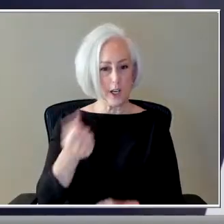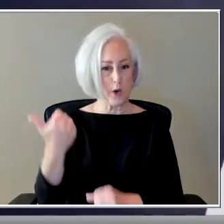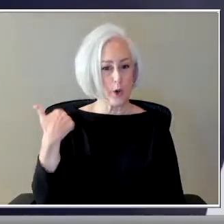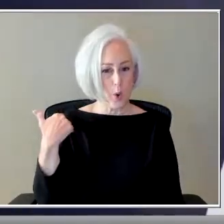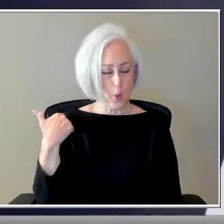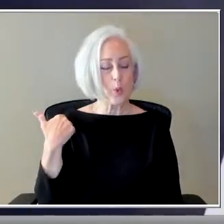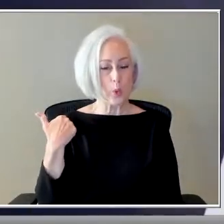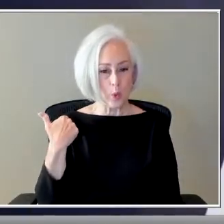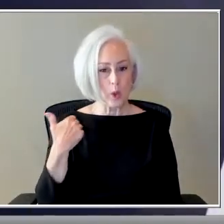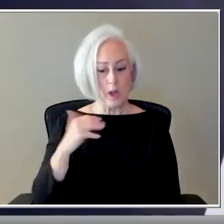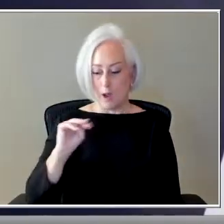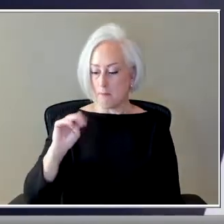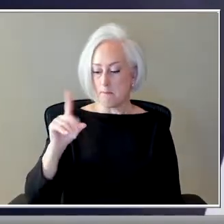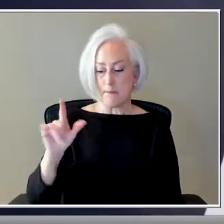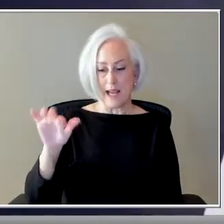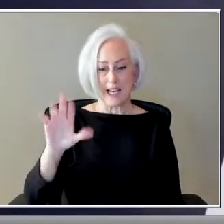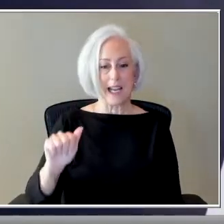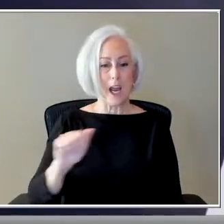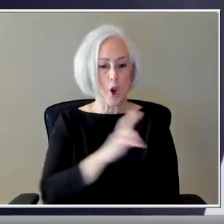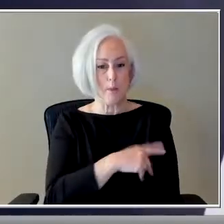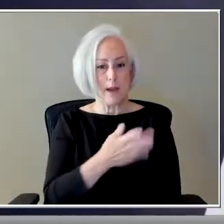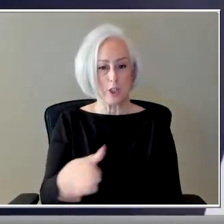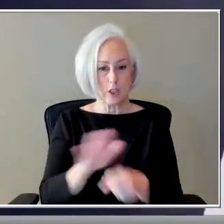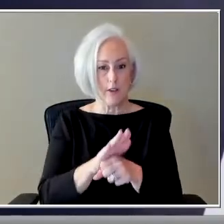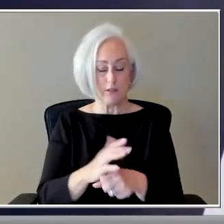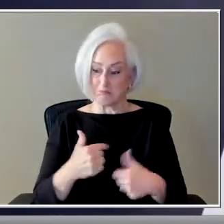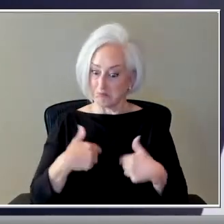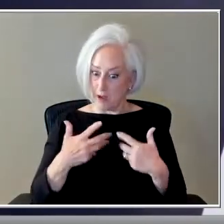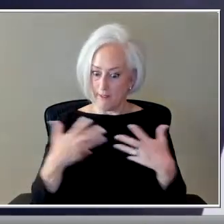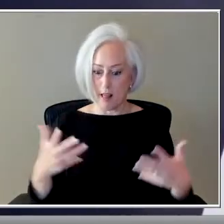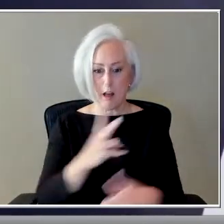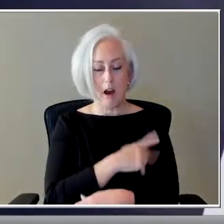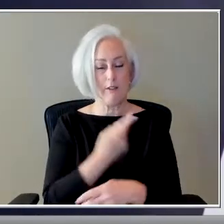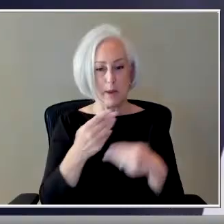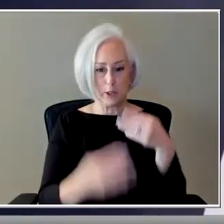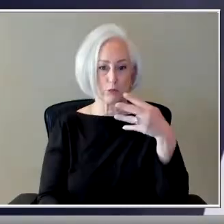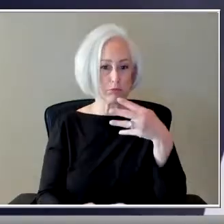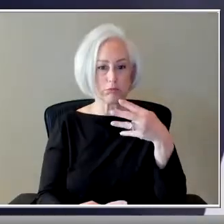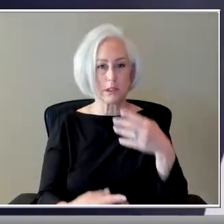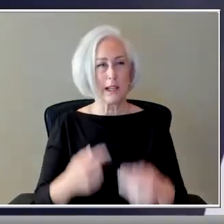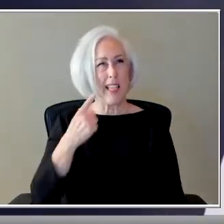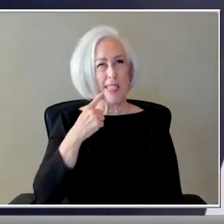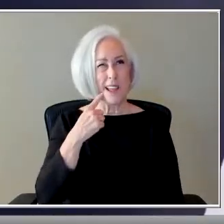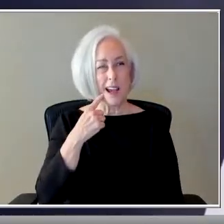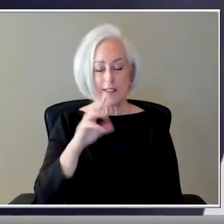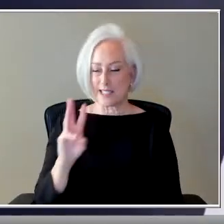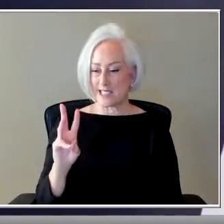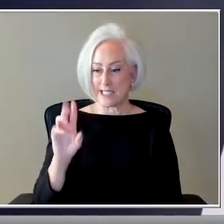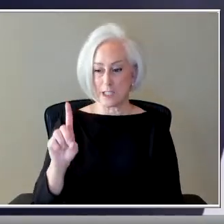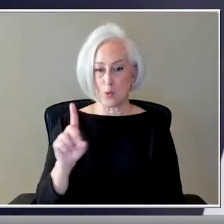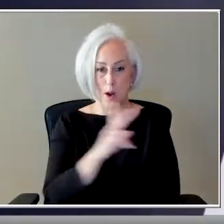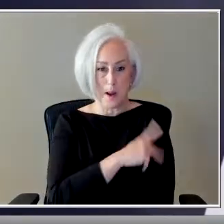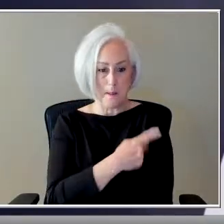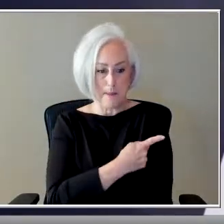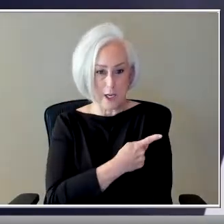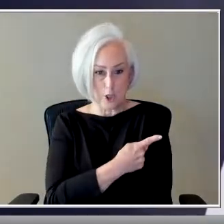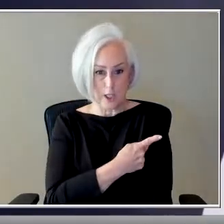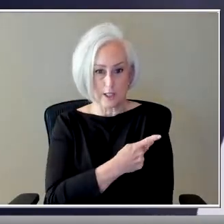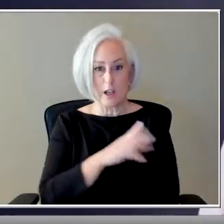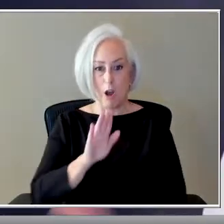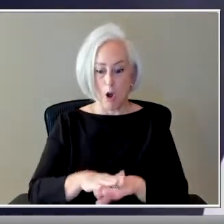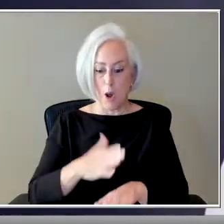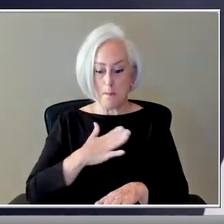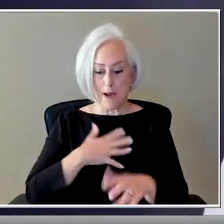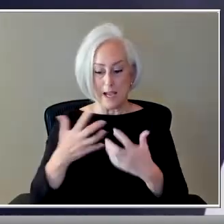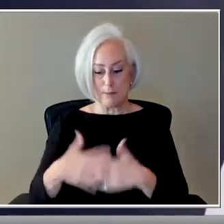Medicare patients are covered by it. I have a lot of patients on. I have 61 patients on my machines for